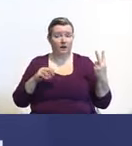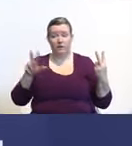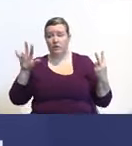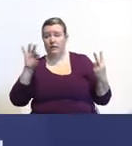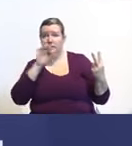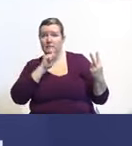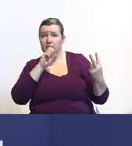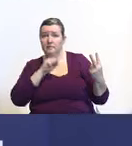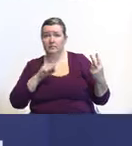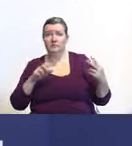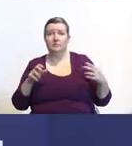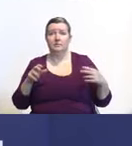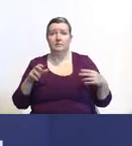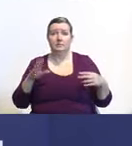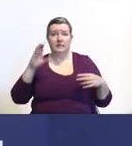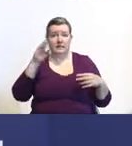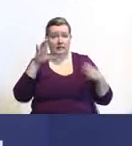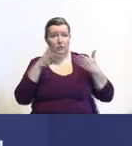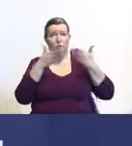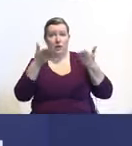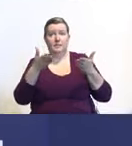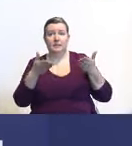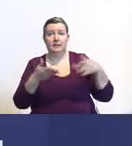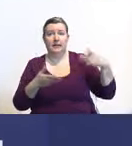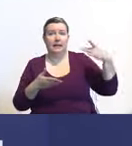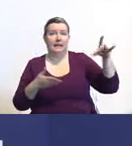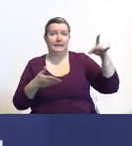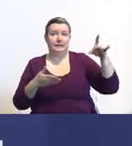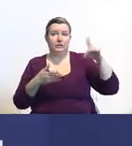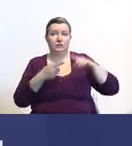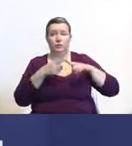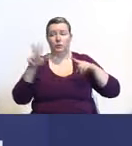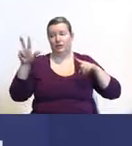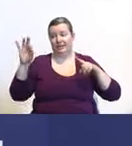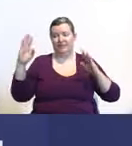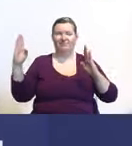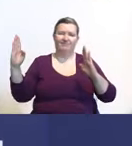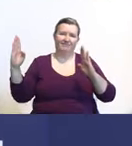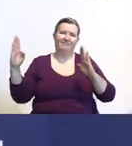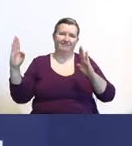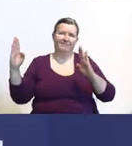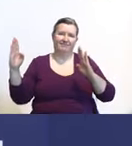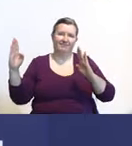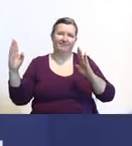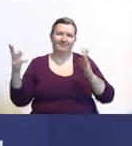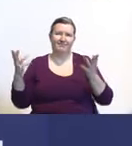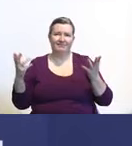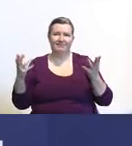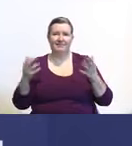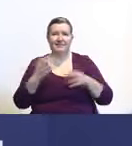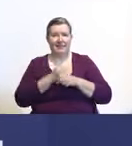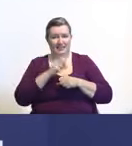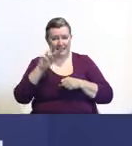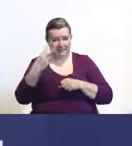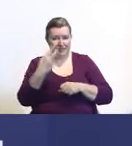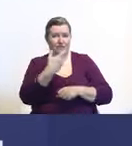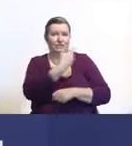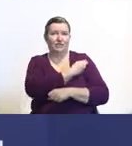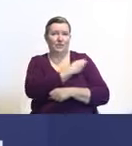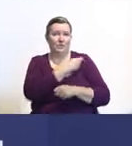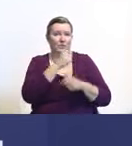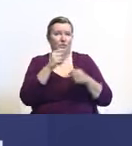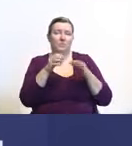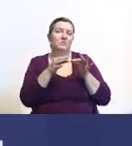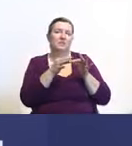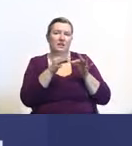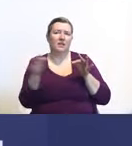they're recommending 18 to 39 delay the second dose in the primary series of an mRNA. I